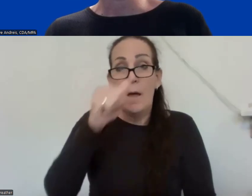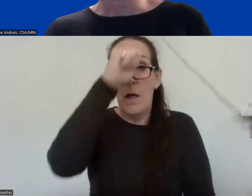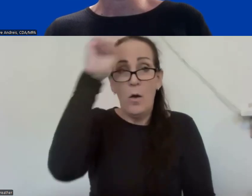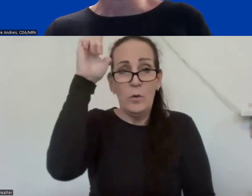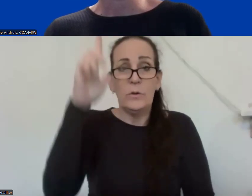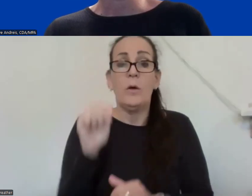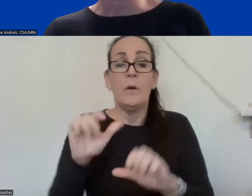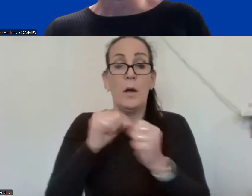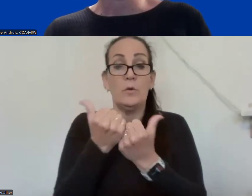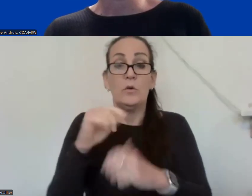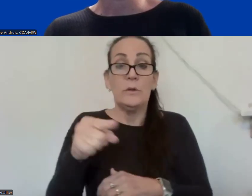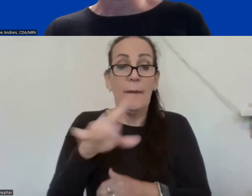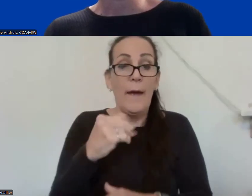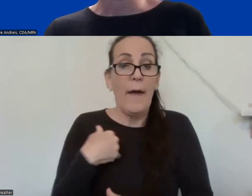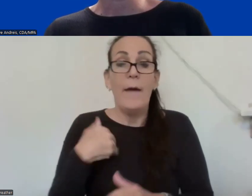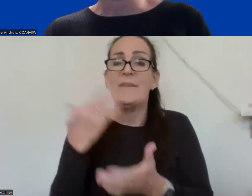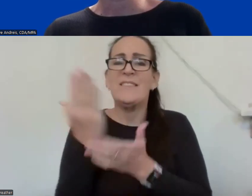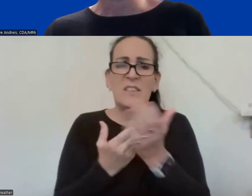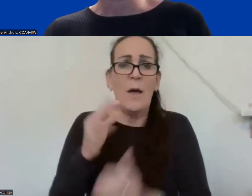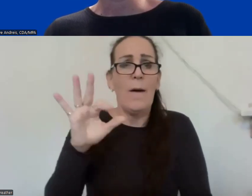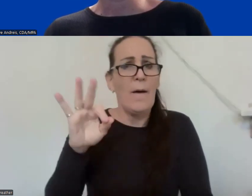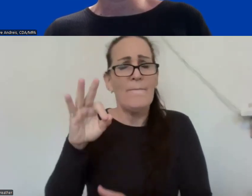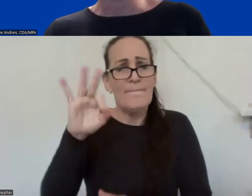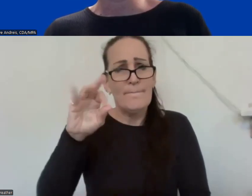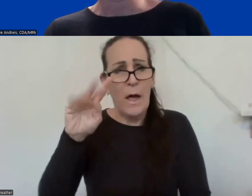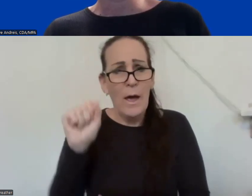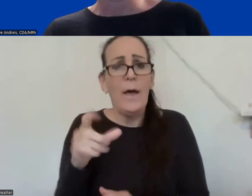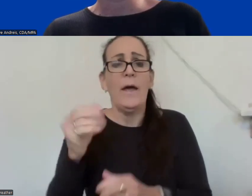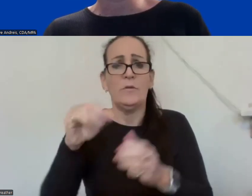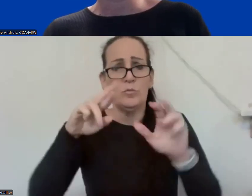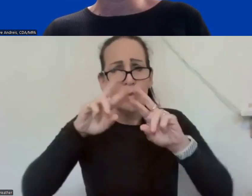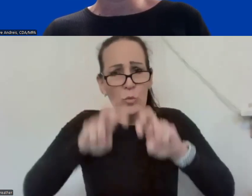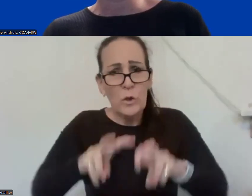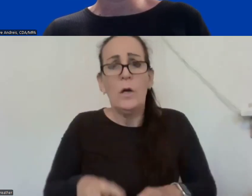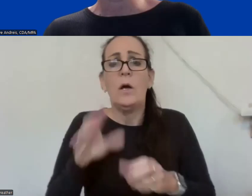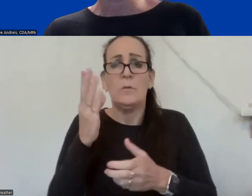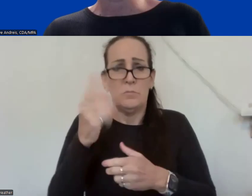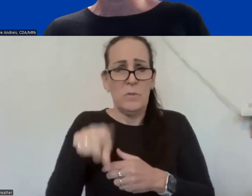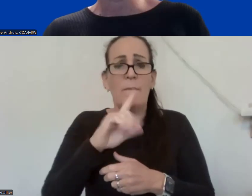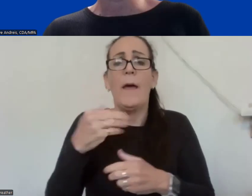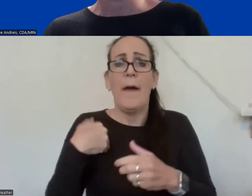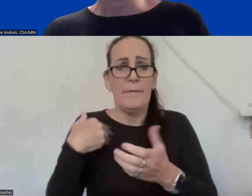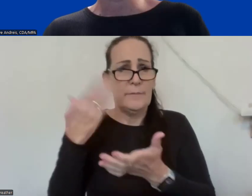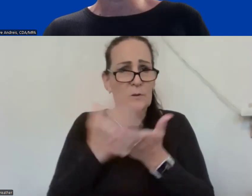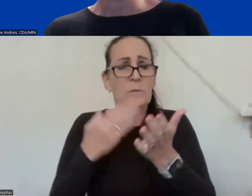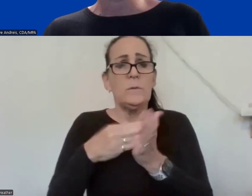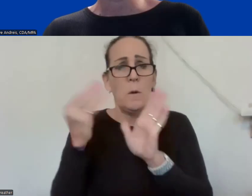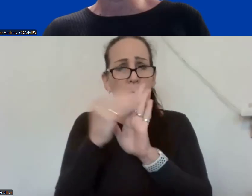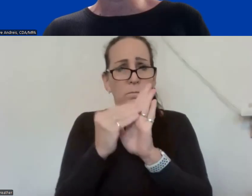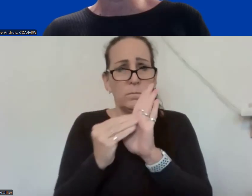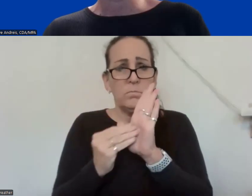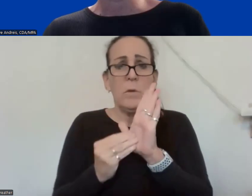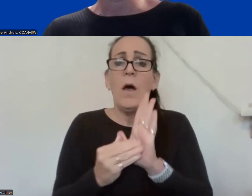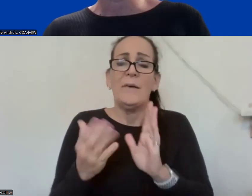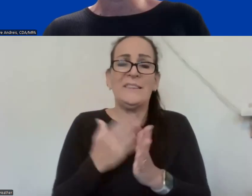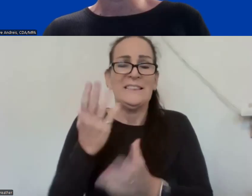down by demographics of people providing care, though many of these are professional. So it's hard to know, the specific question